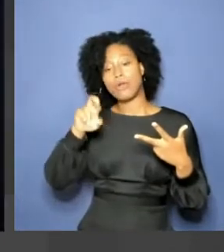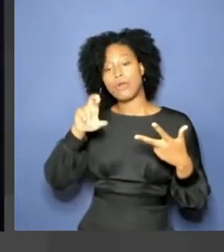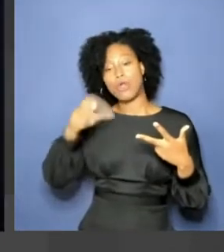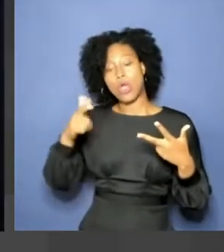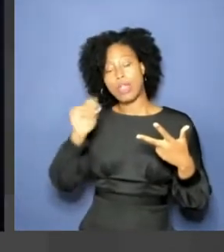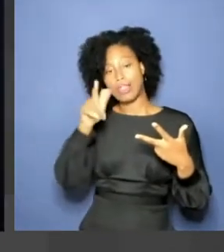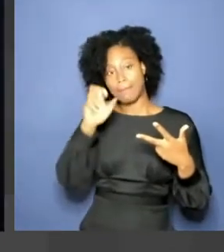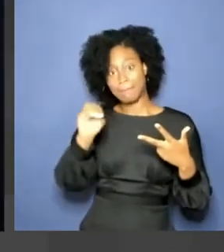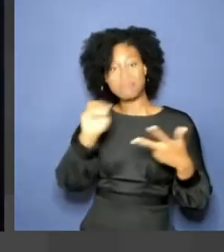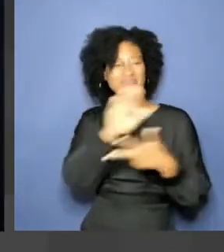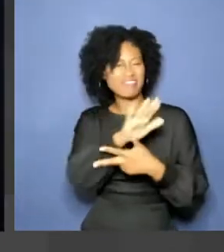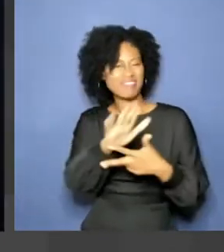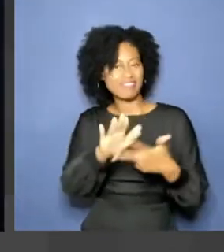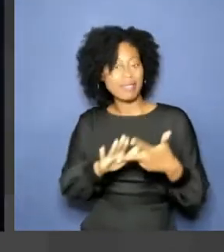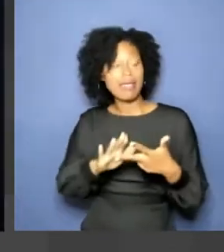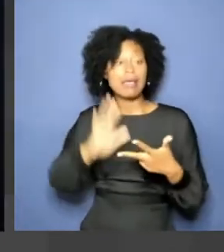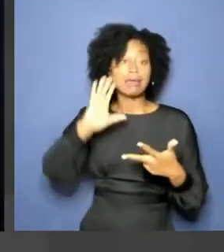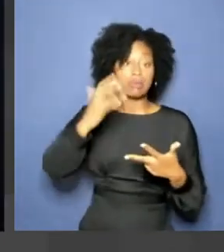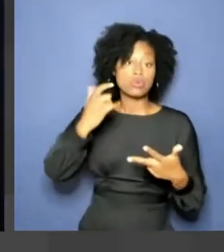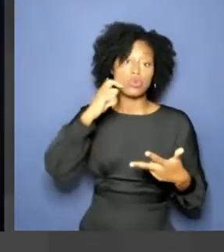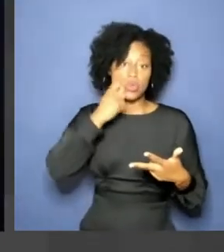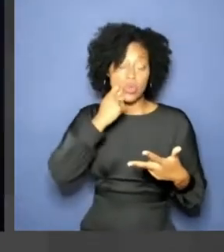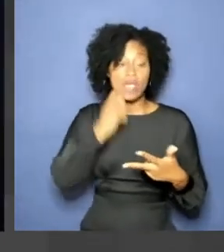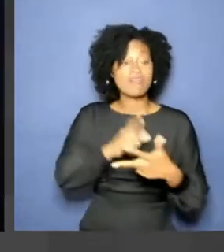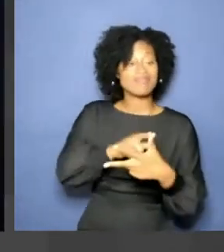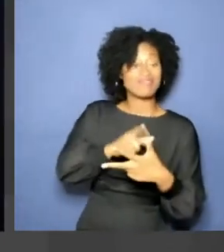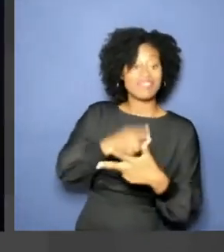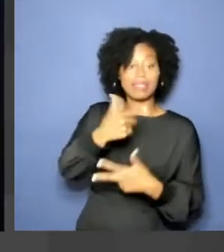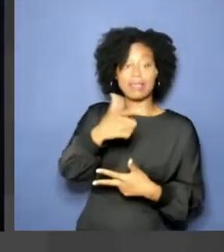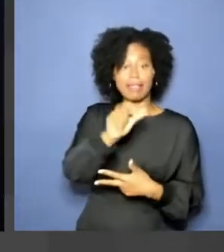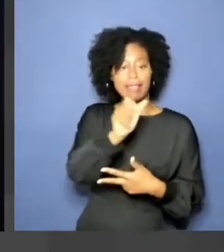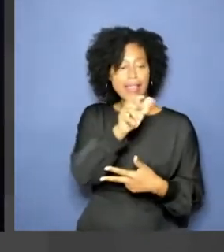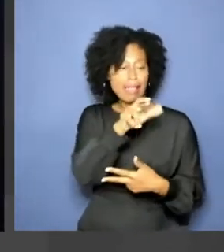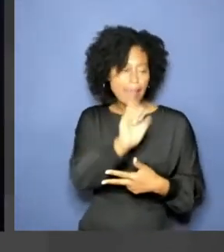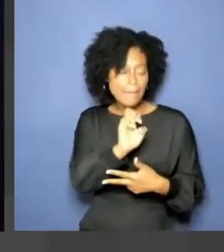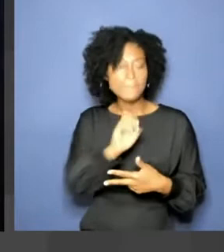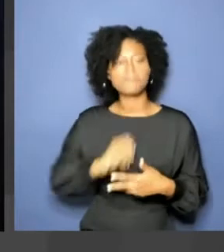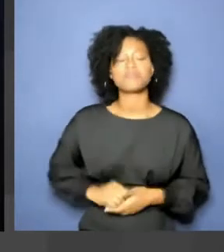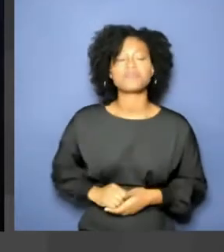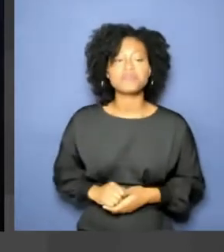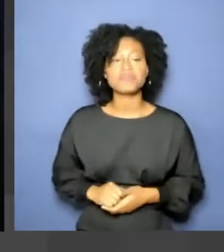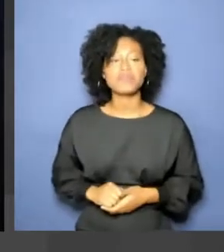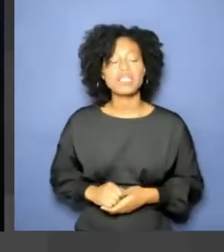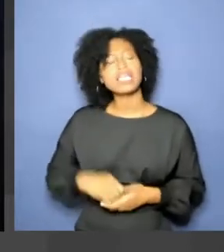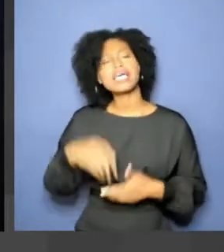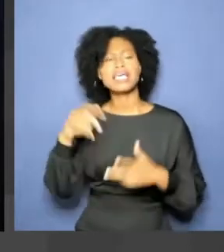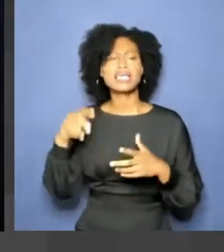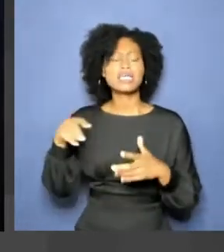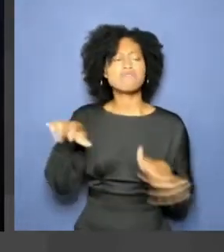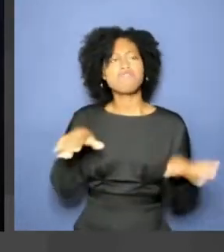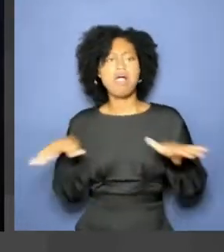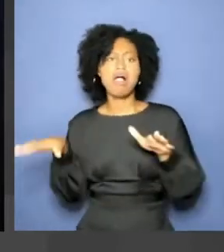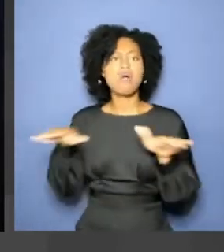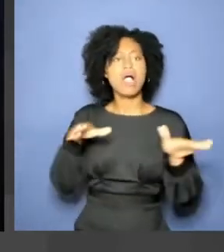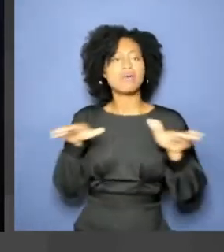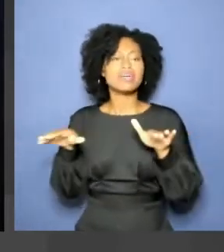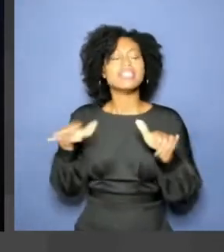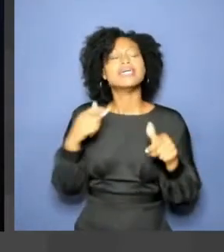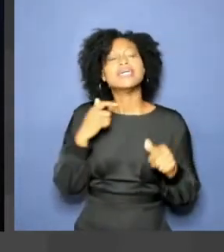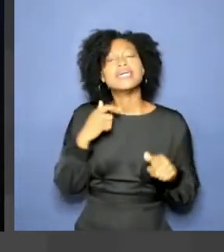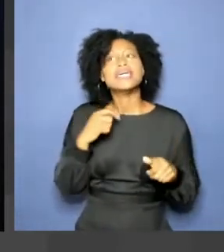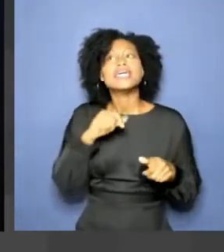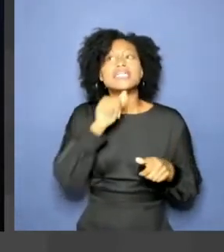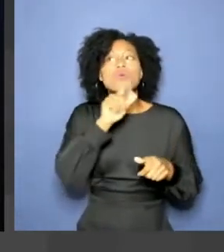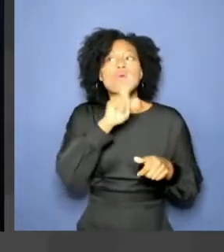with, we have the Glare, which is it's a creature that flies around and doesn't really